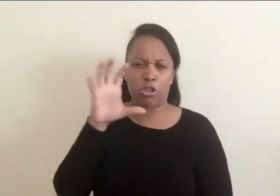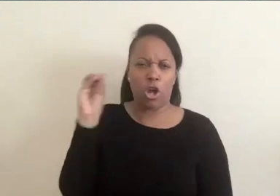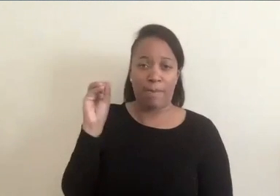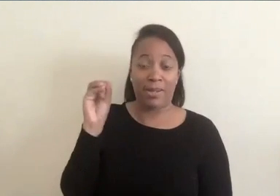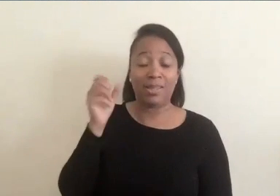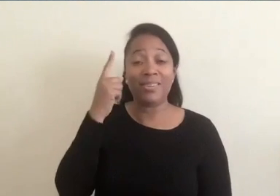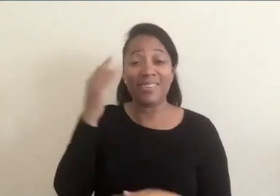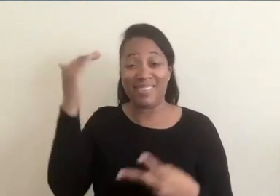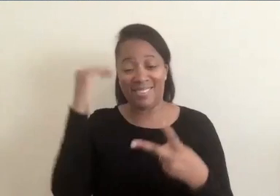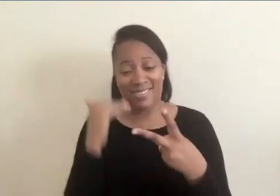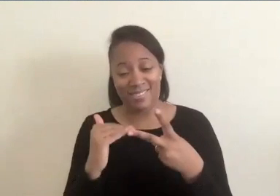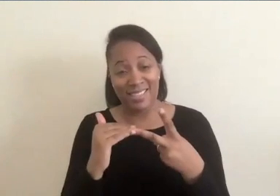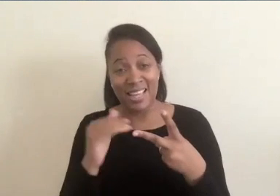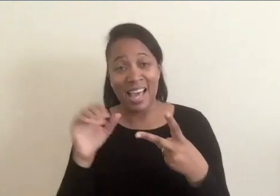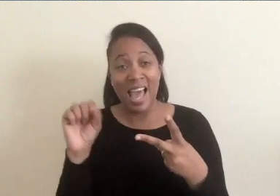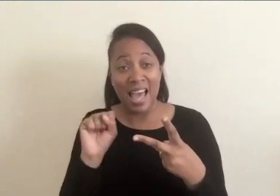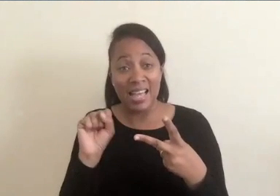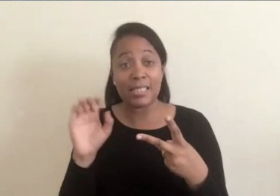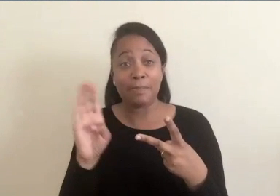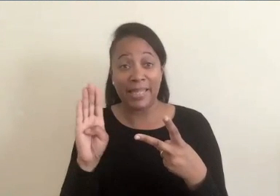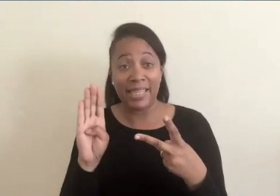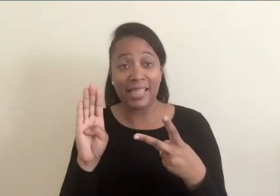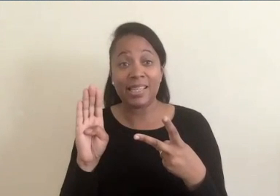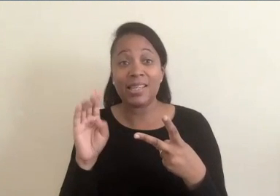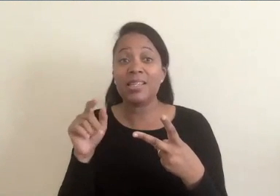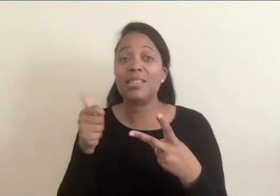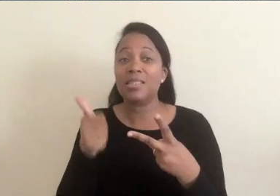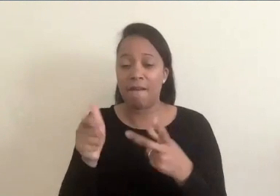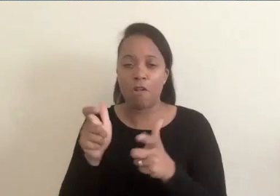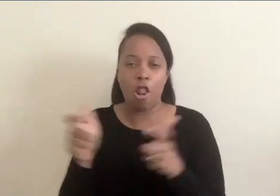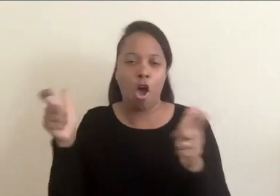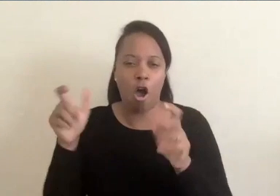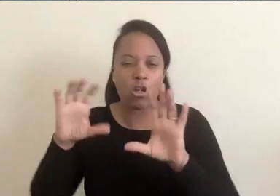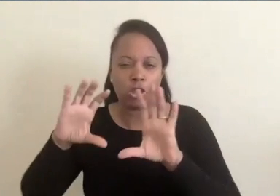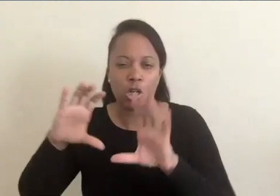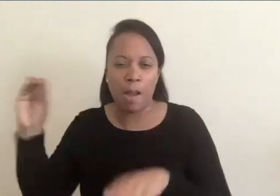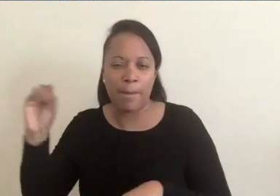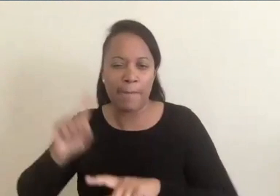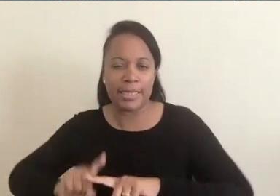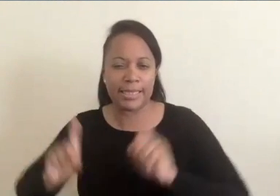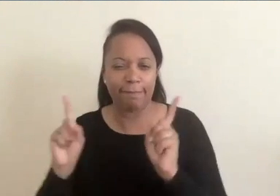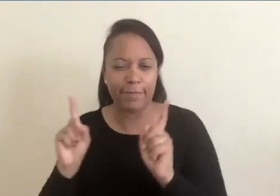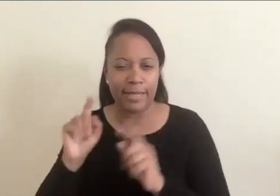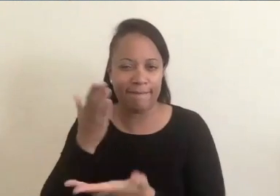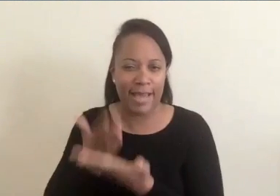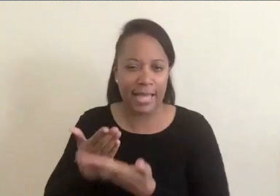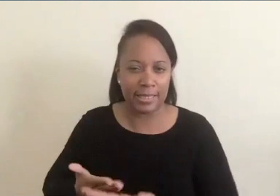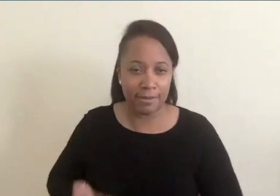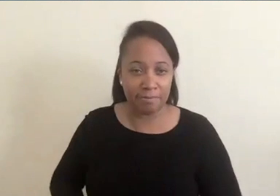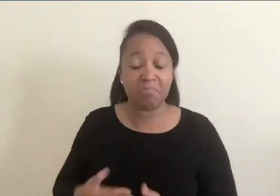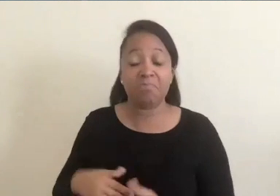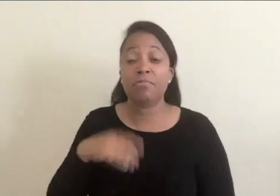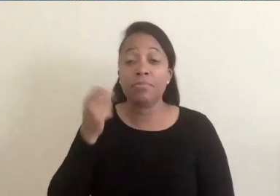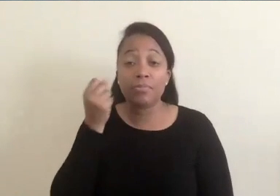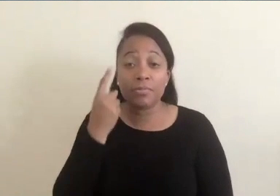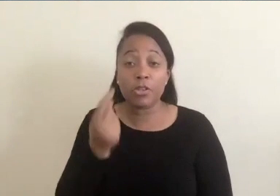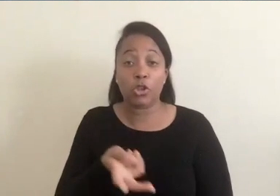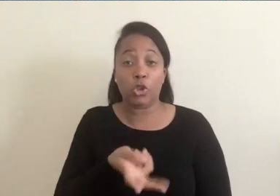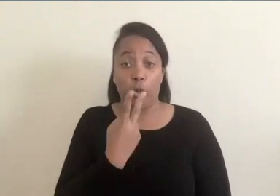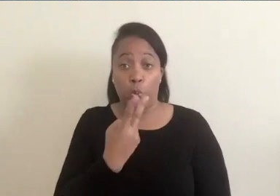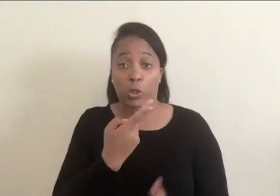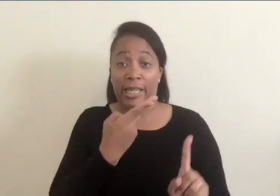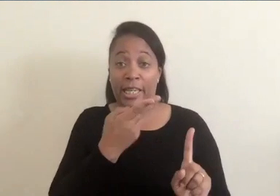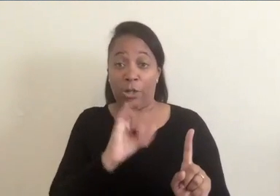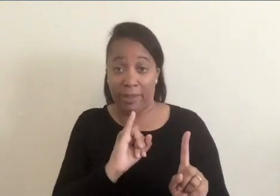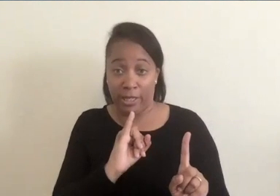company. S&B was also large, but somewhat different facts. 2 hearing impaired,